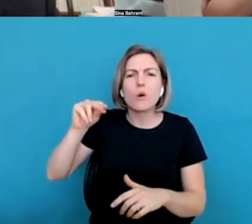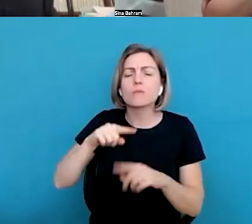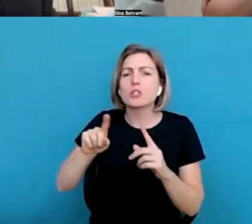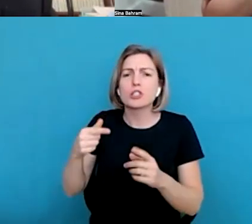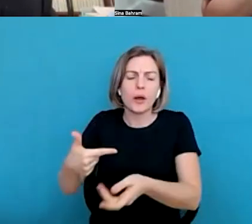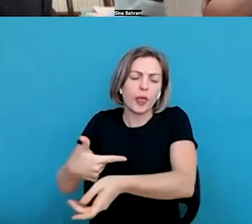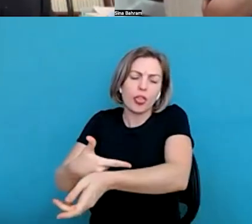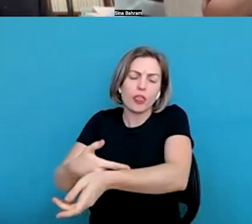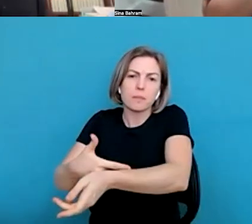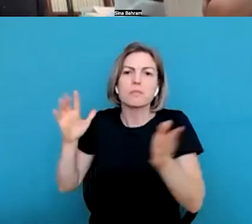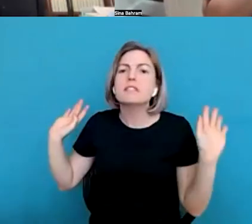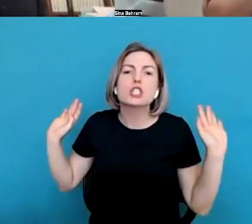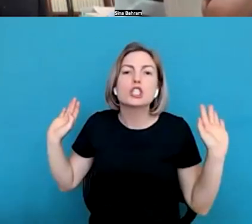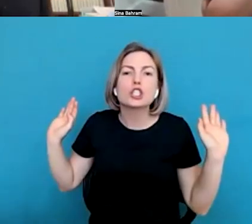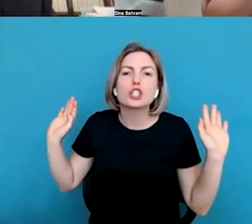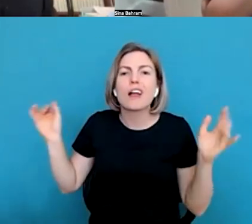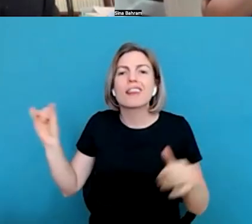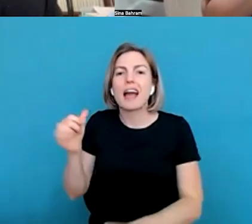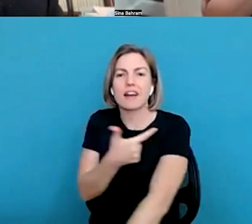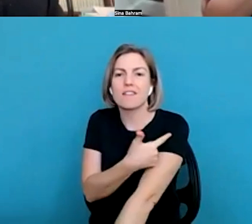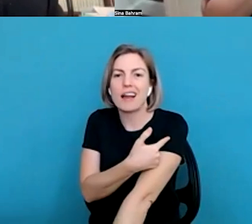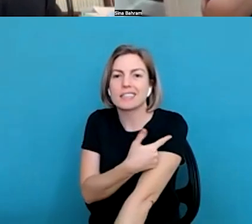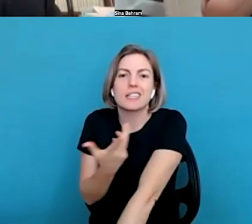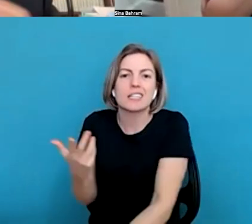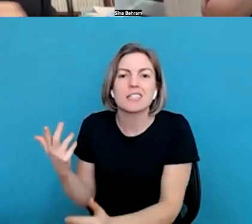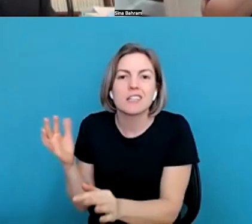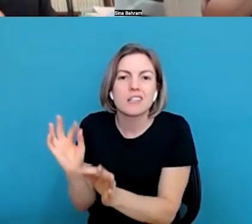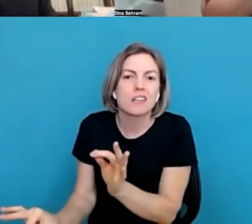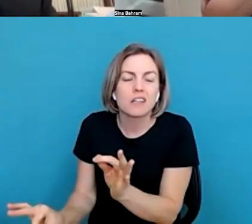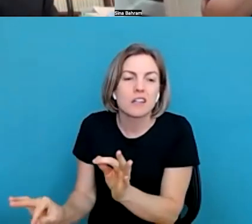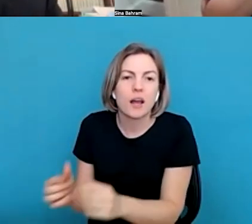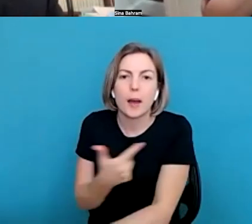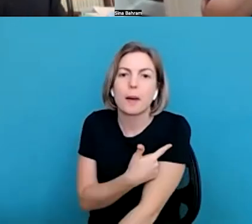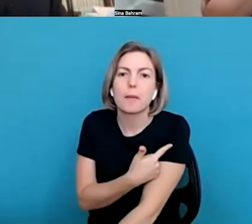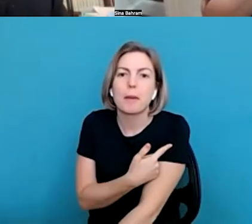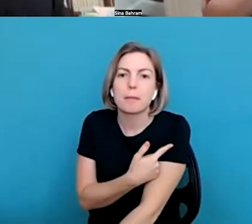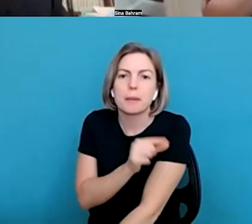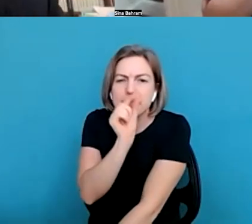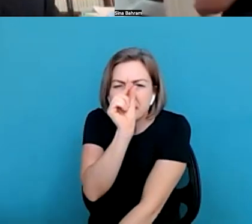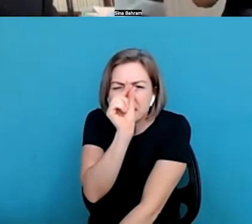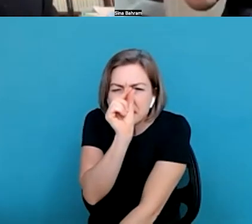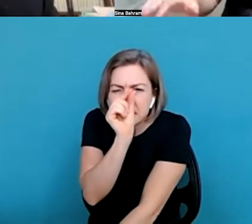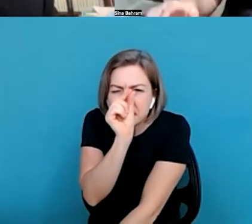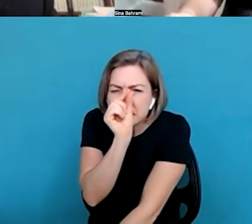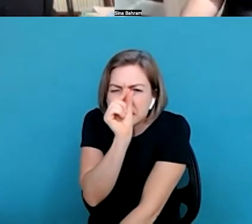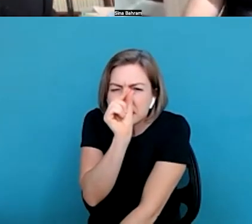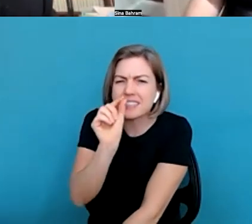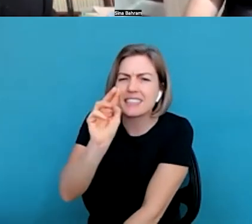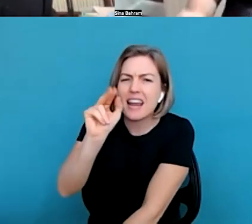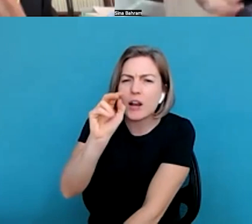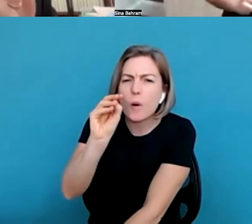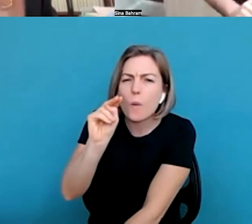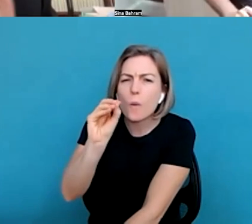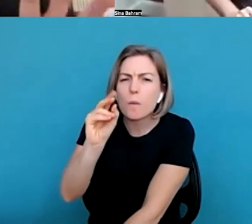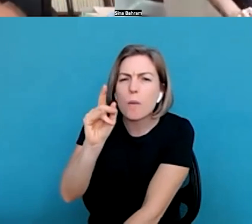injection, like you get a vaccination or something, and they inject tiny little nano particles that go in